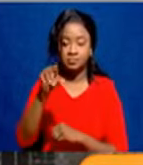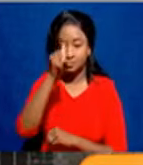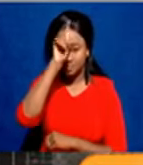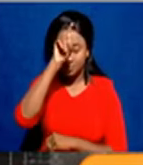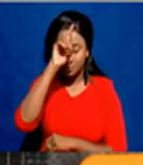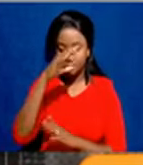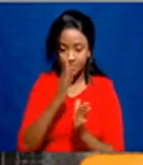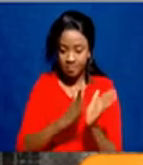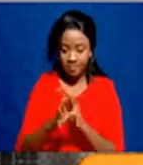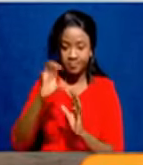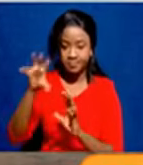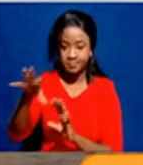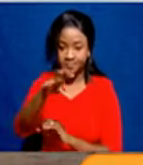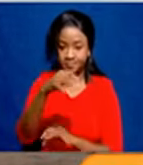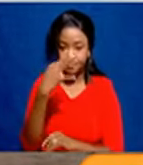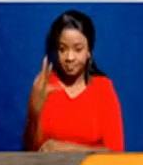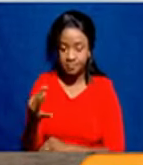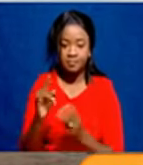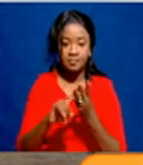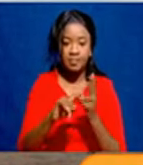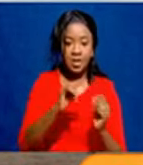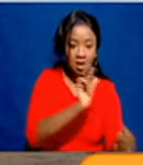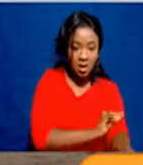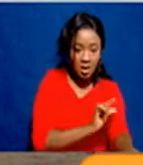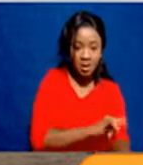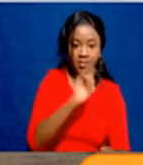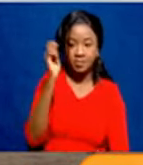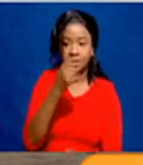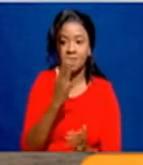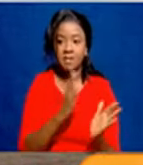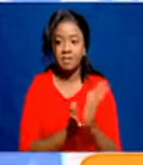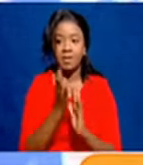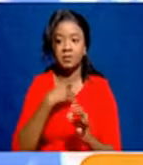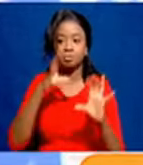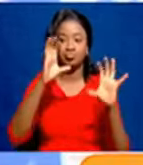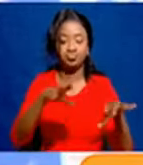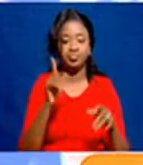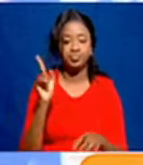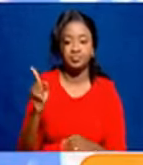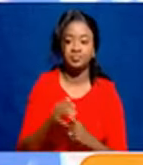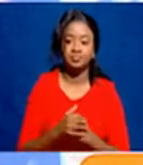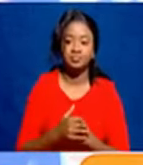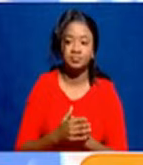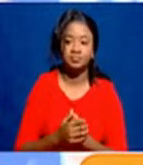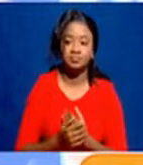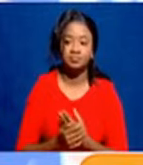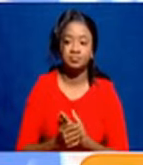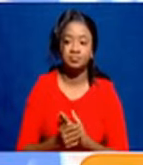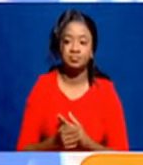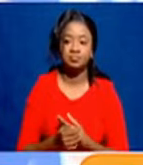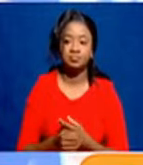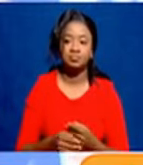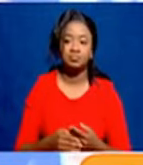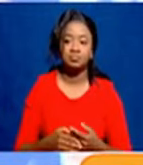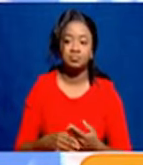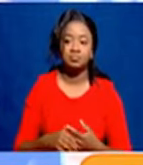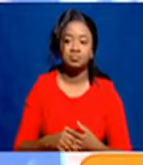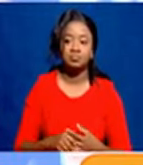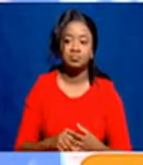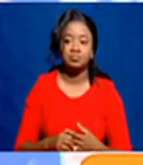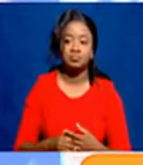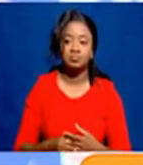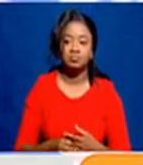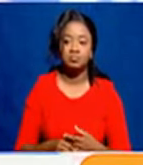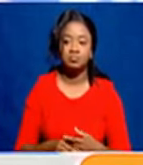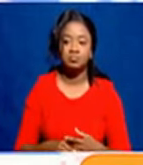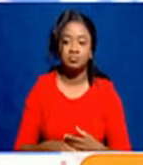sasa, huku Ghana ikiwa mbioni na Kenya kujenga kiwanda cha kawi. There's this need to actually produce documents